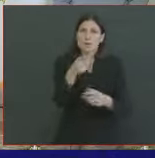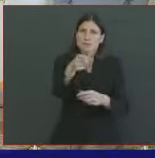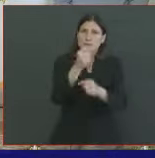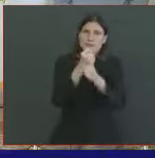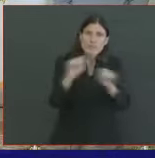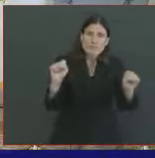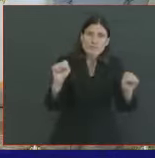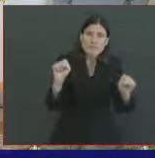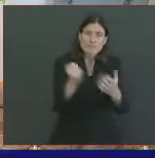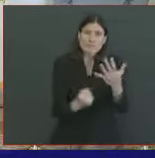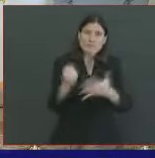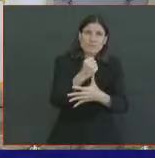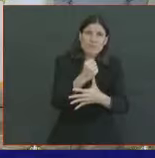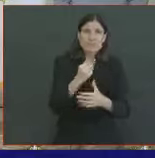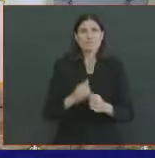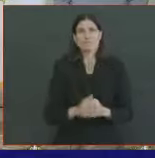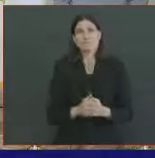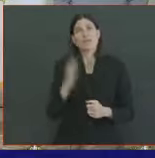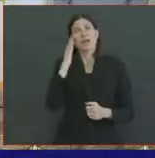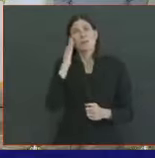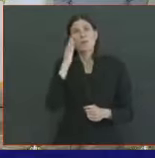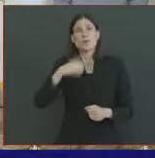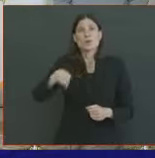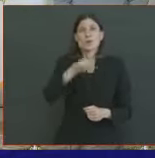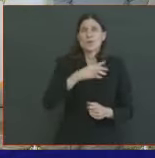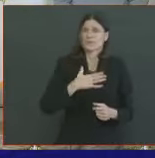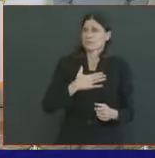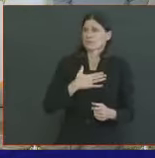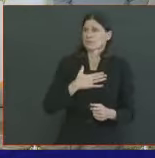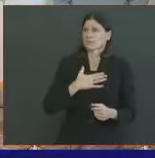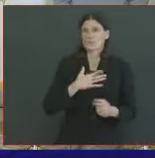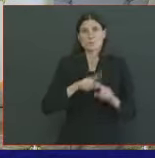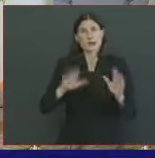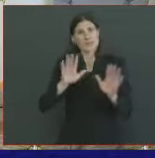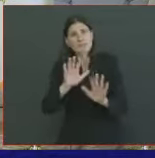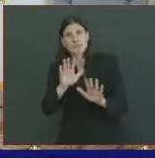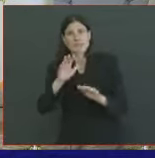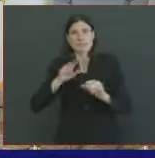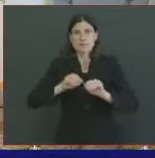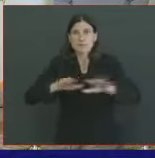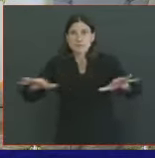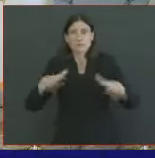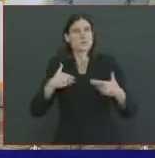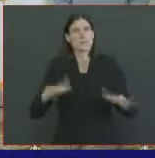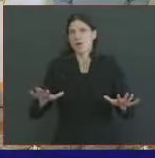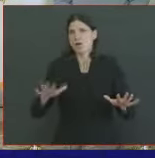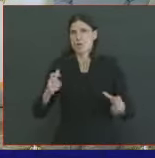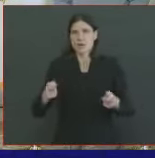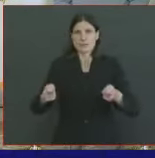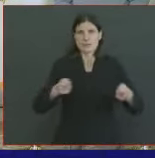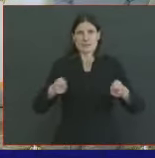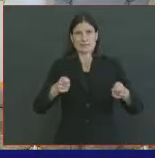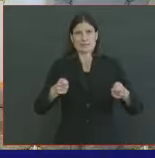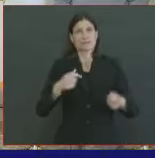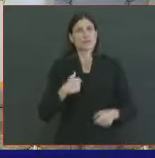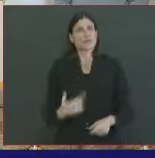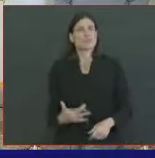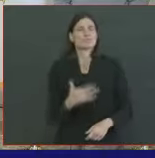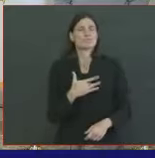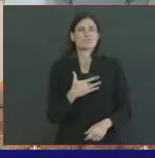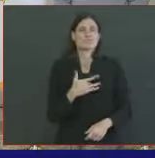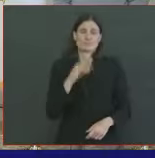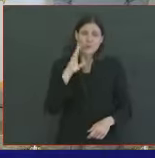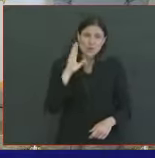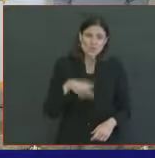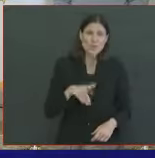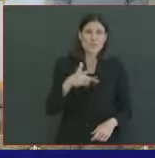for the virus, and we've seen a spread. So it's truthfully heartbreaking for me to say this, but it is